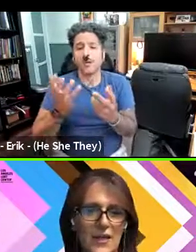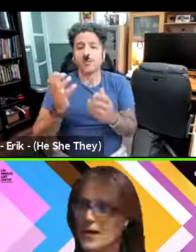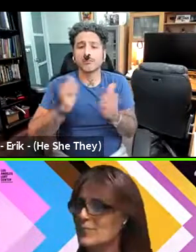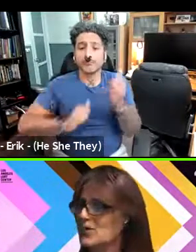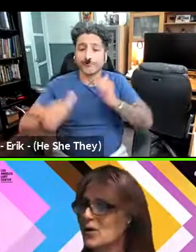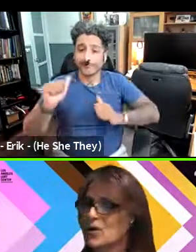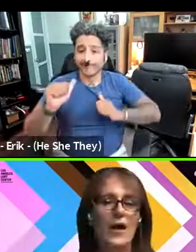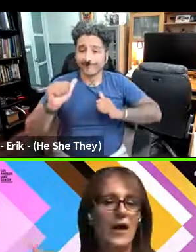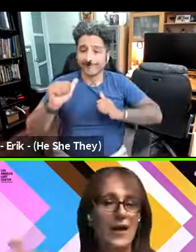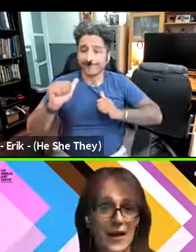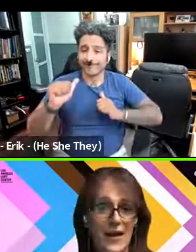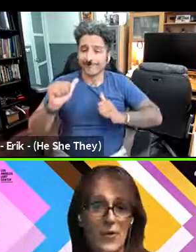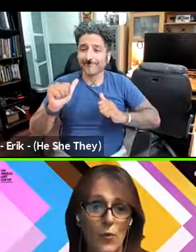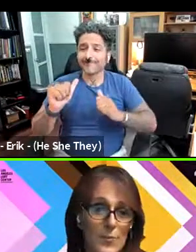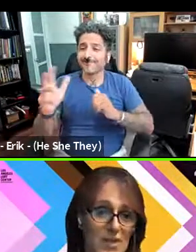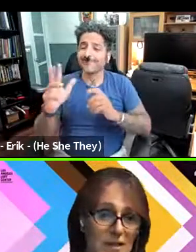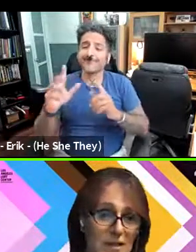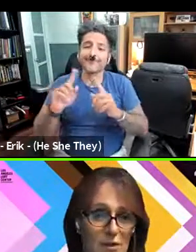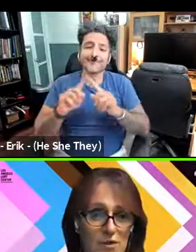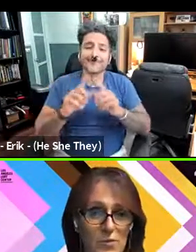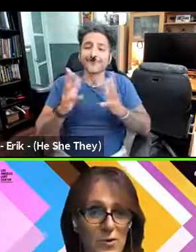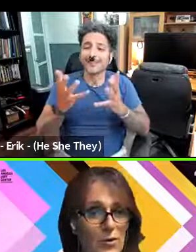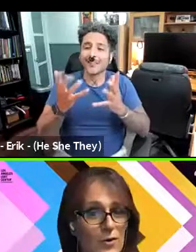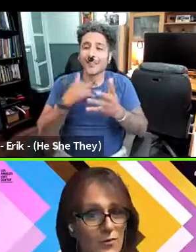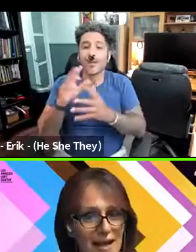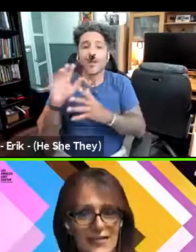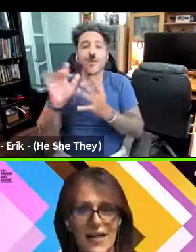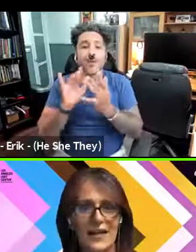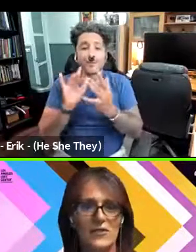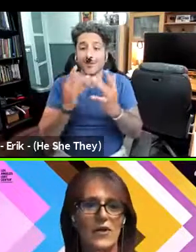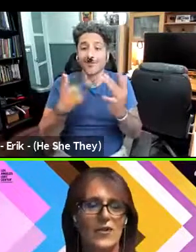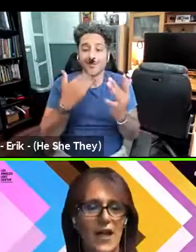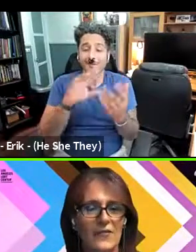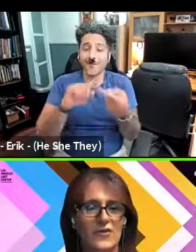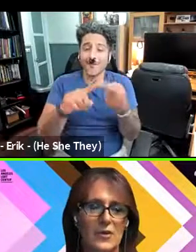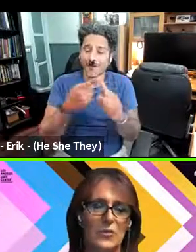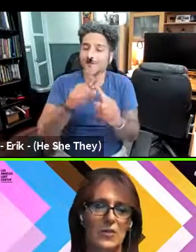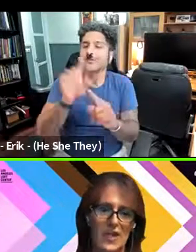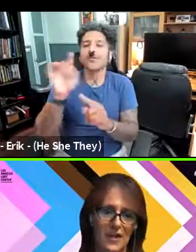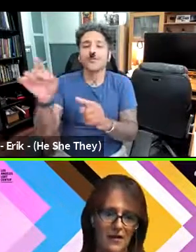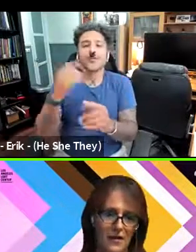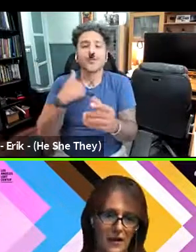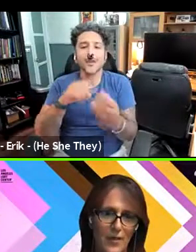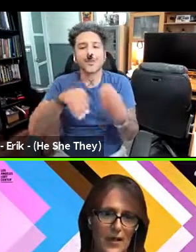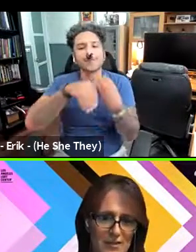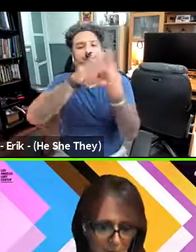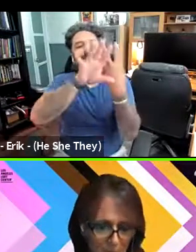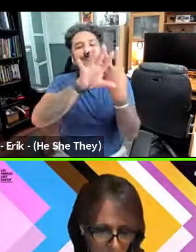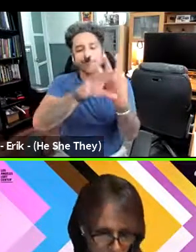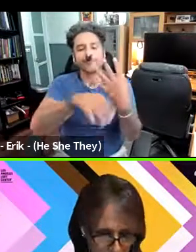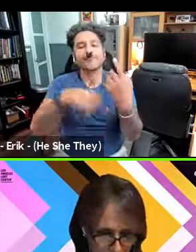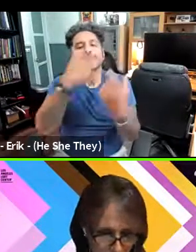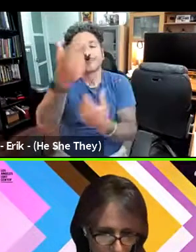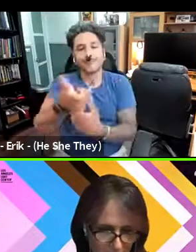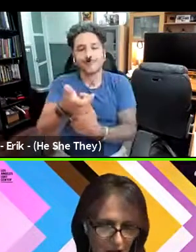7 p.m. So again, the website is going to be your friend. That is where the live stream will take place.